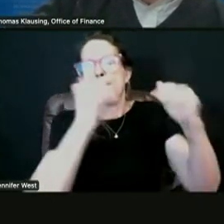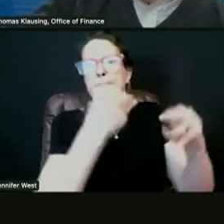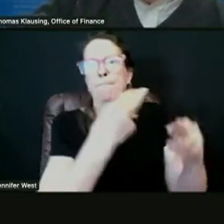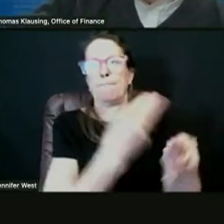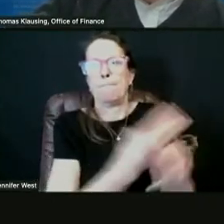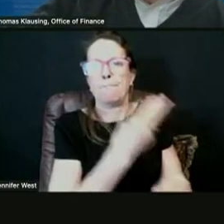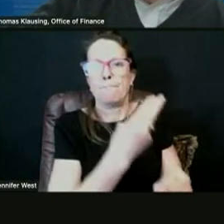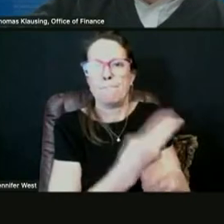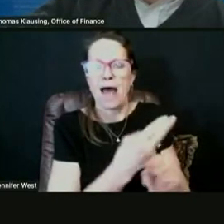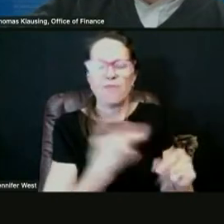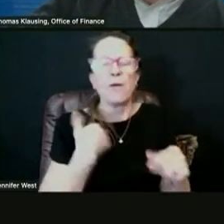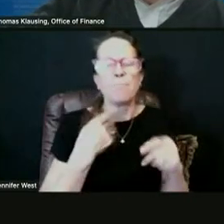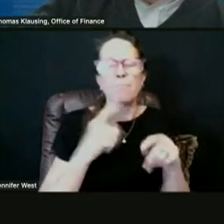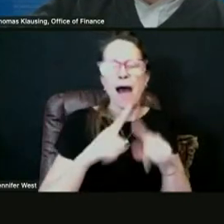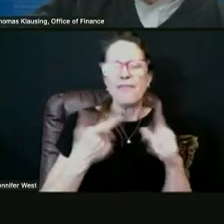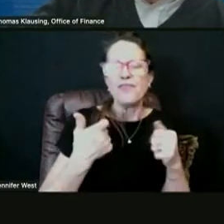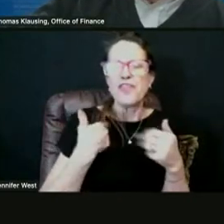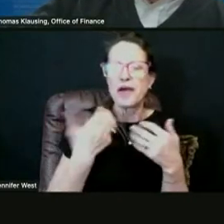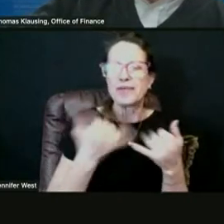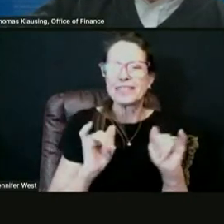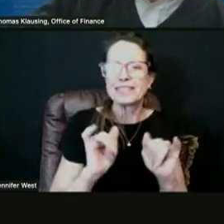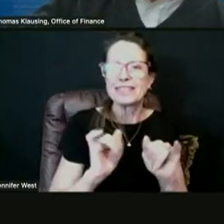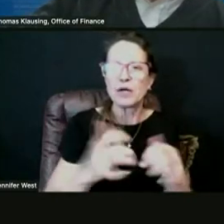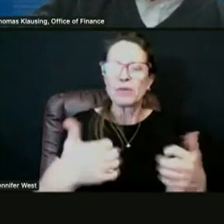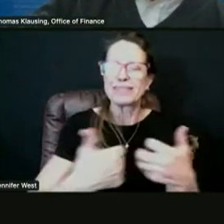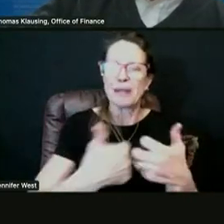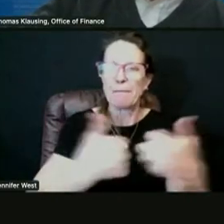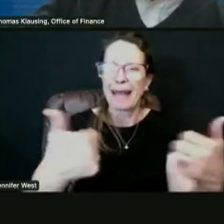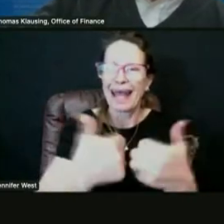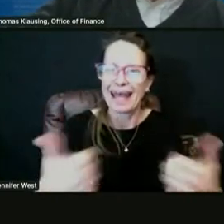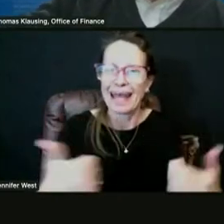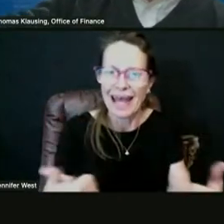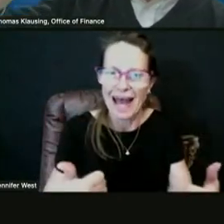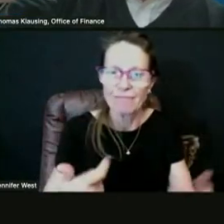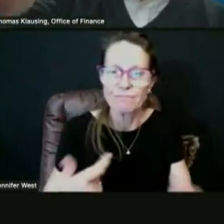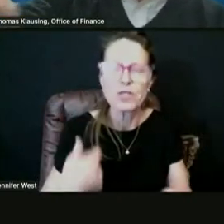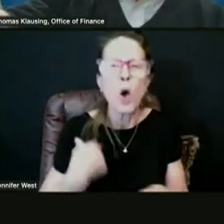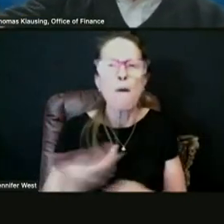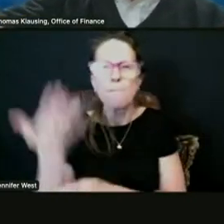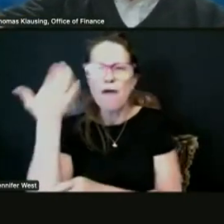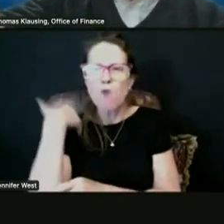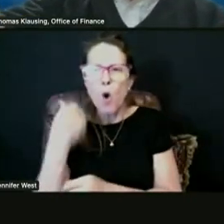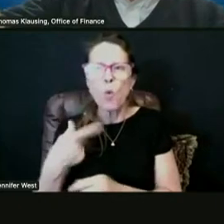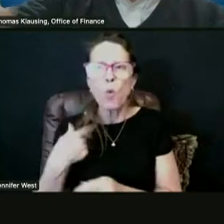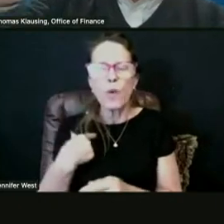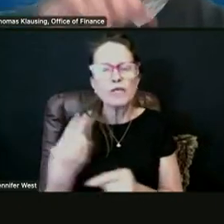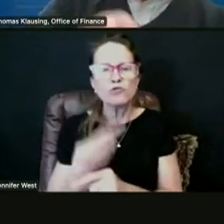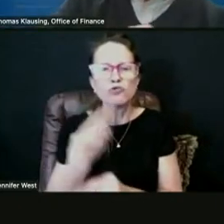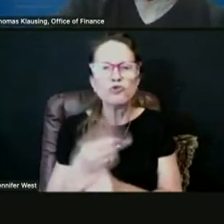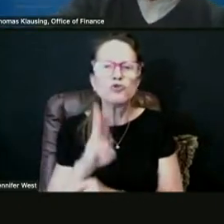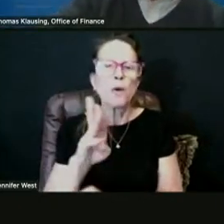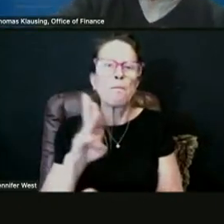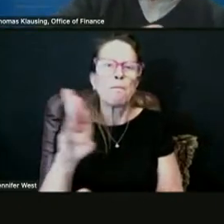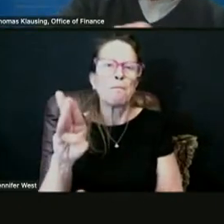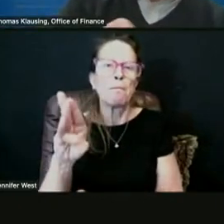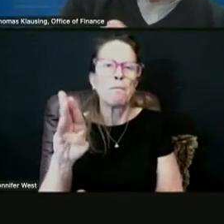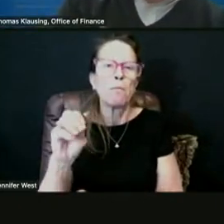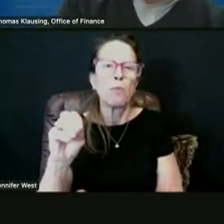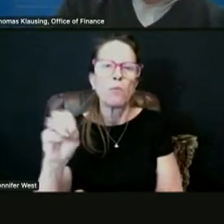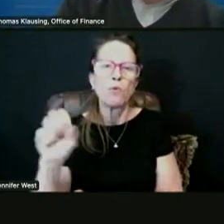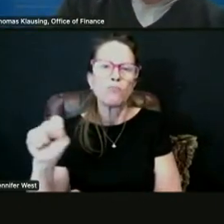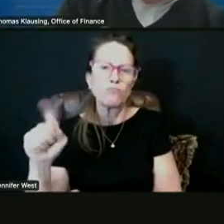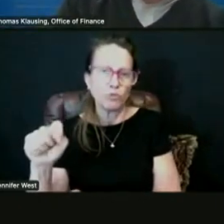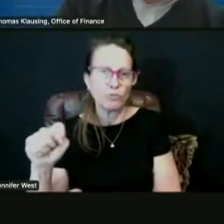gaps. And the previous year we had something called boost classes. Some of these kids might not need to take it all over